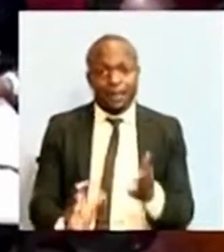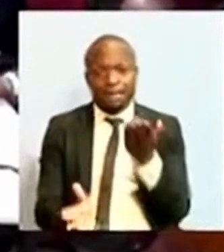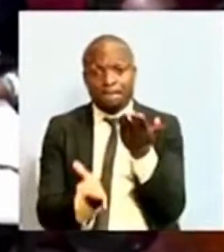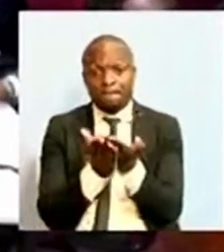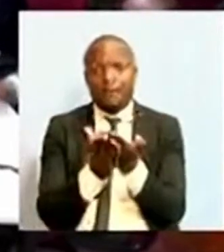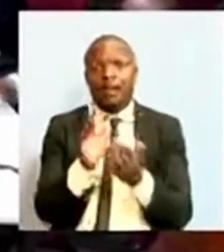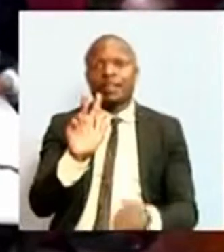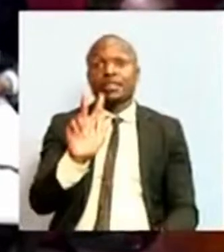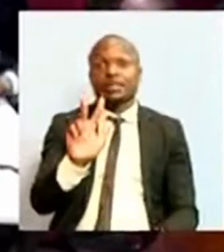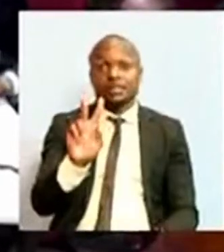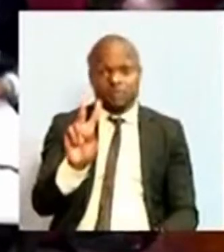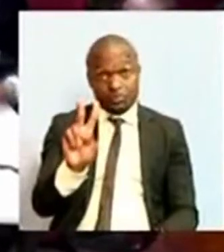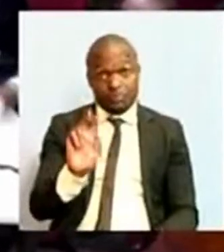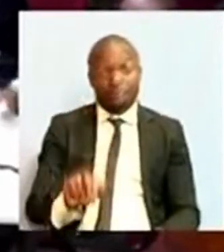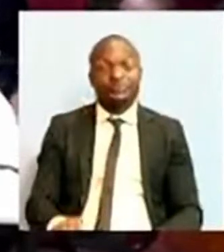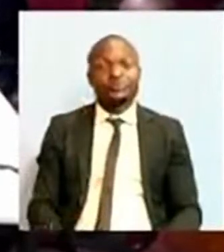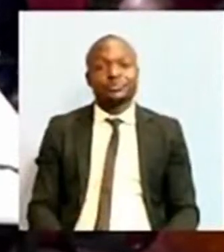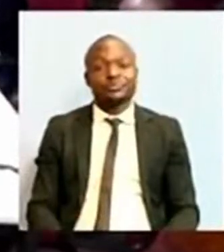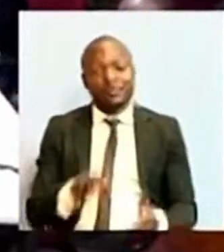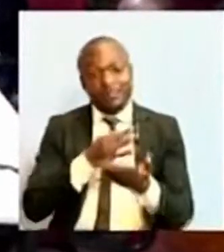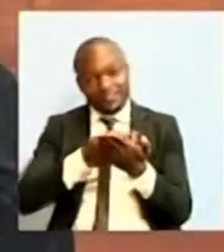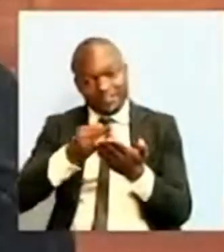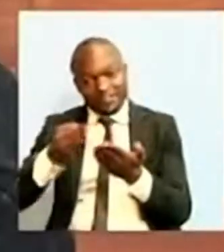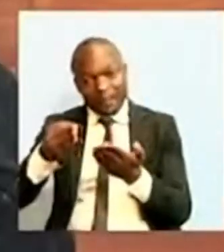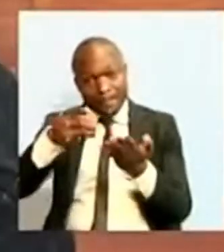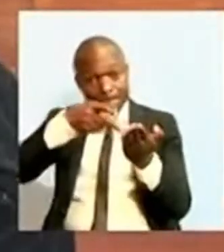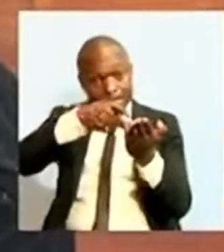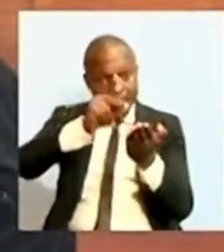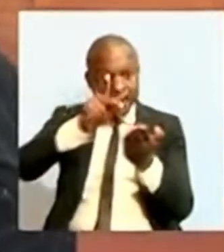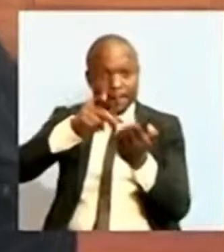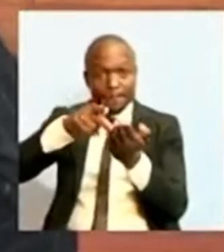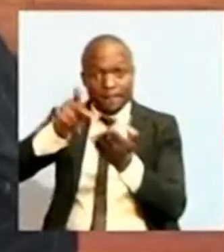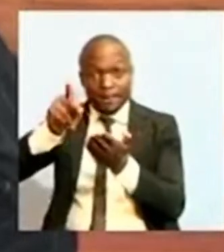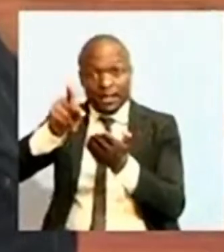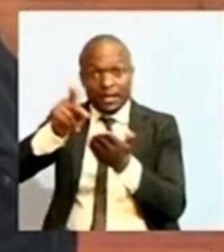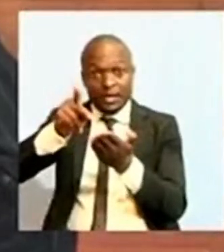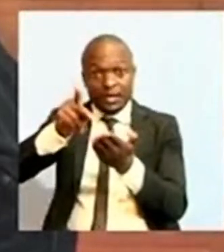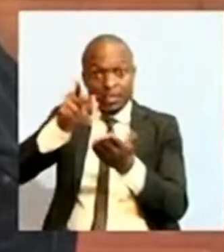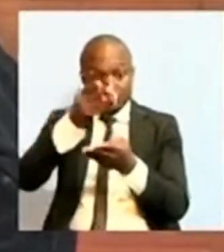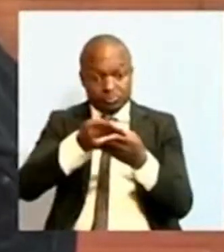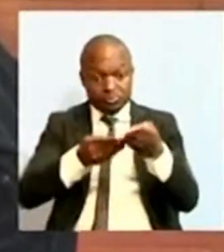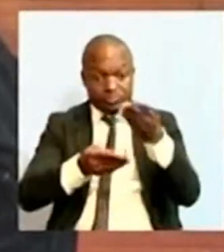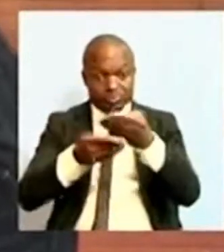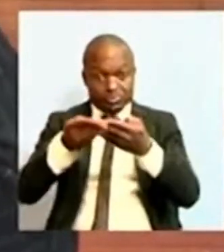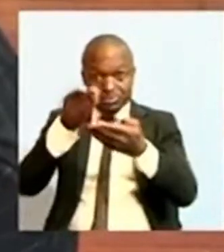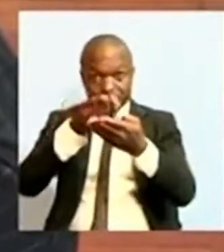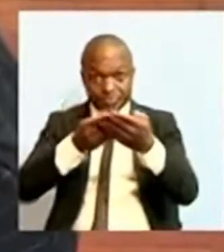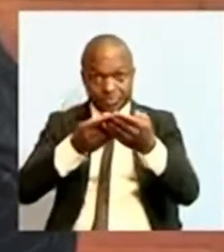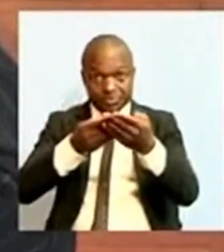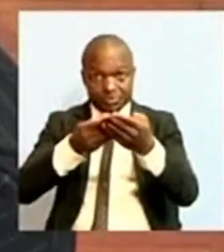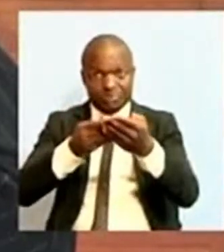Appendix 32. Failure to settle outstanding statutory obligations.